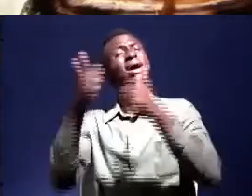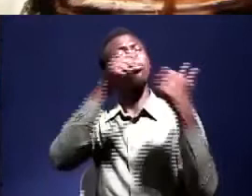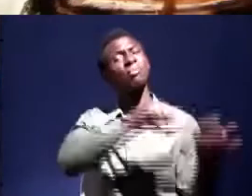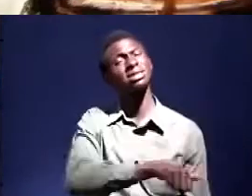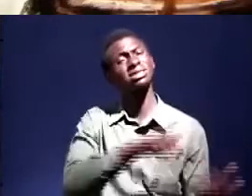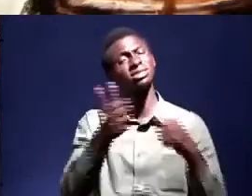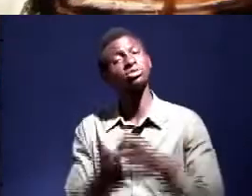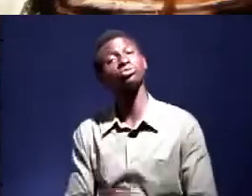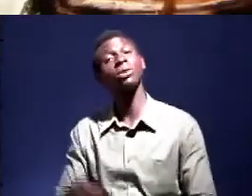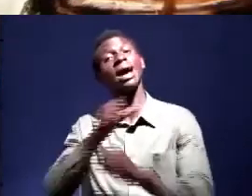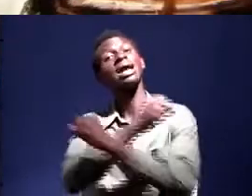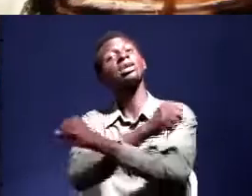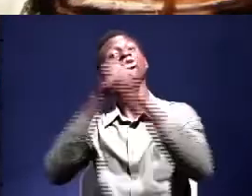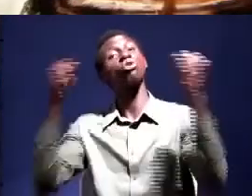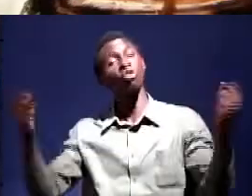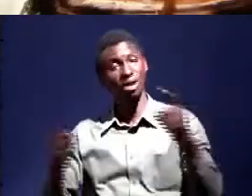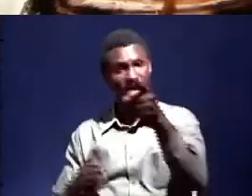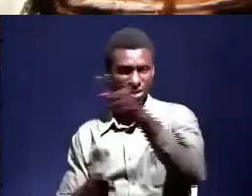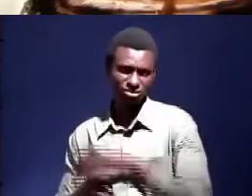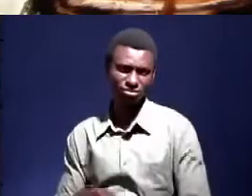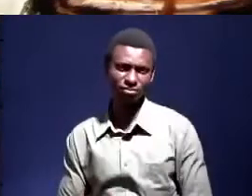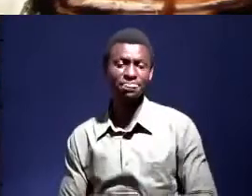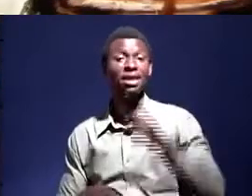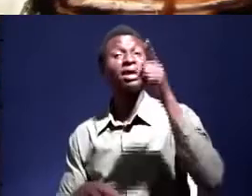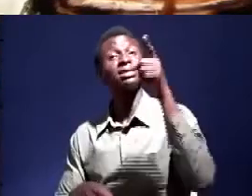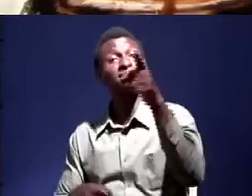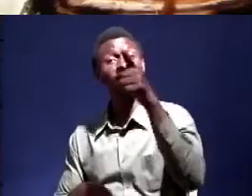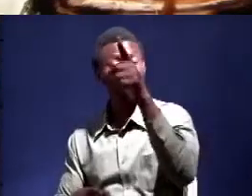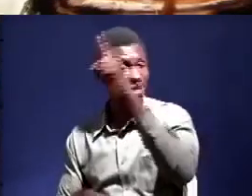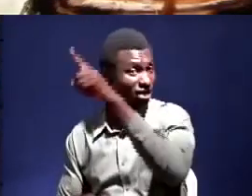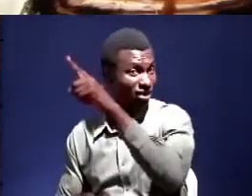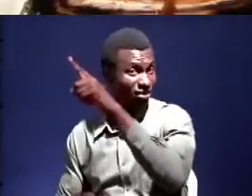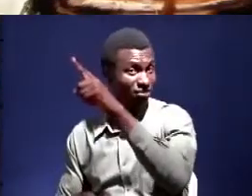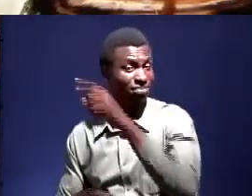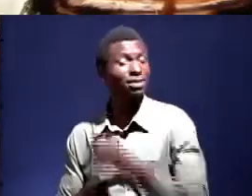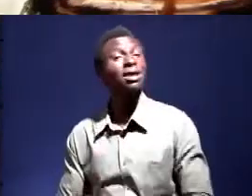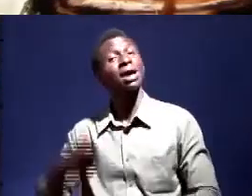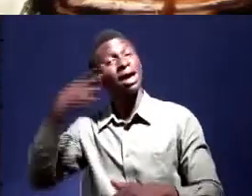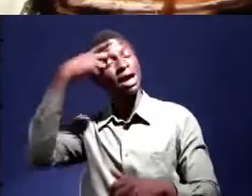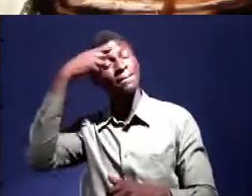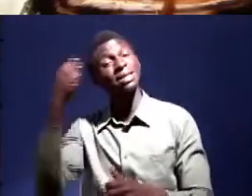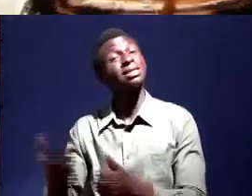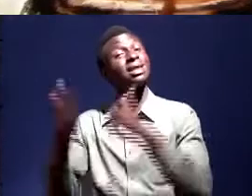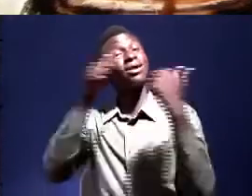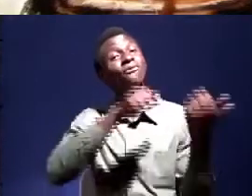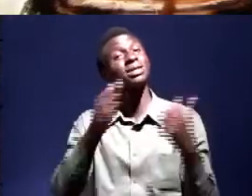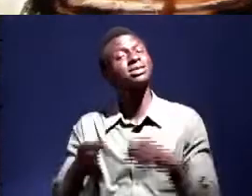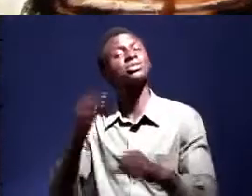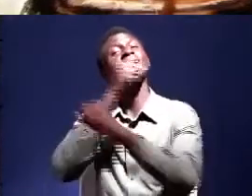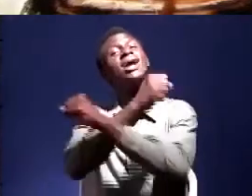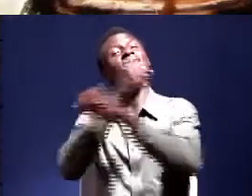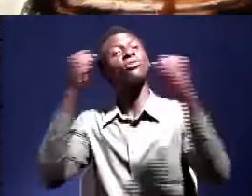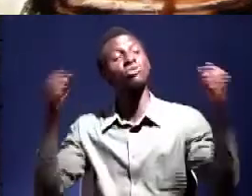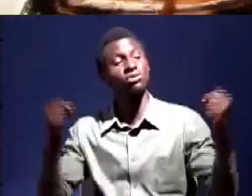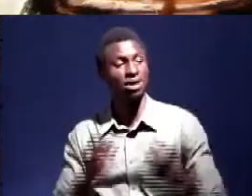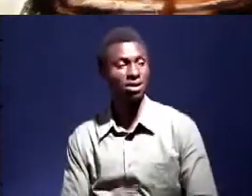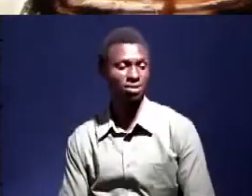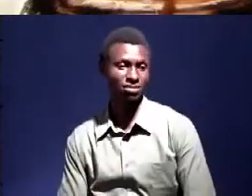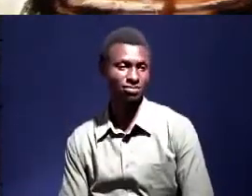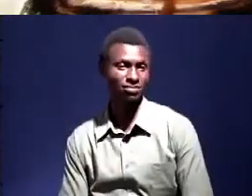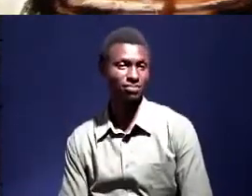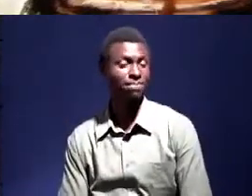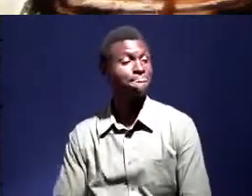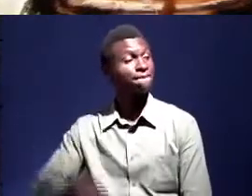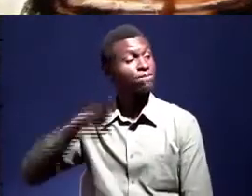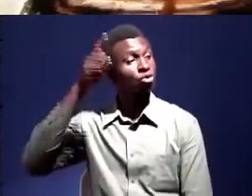and is baptized shall be saved. Anasema yeye aaminie na kubatizwa ataokoka. Now is the accepted time.